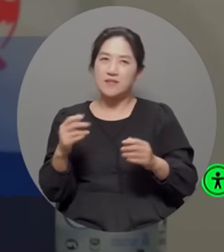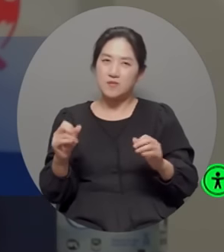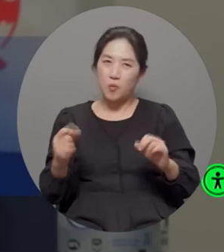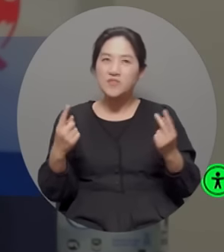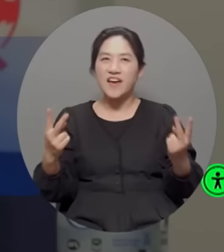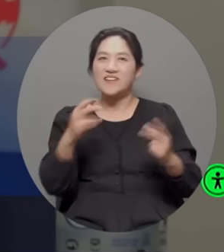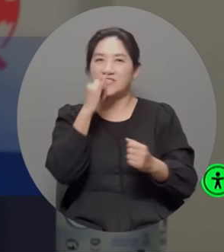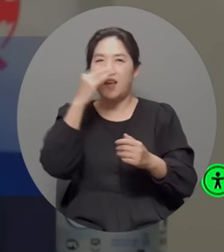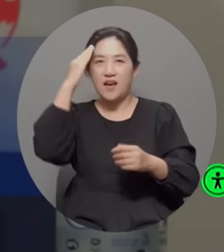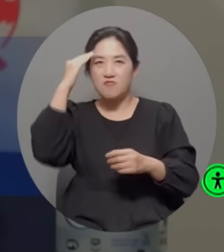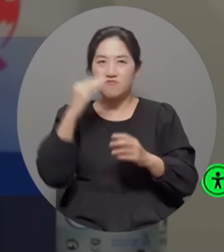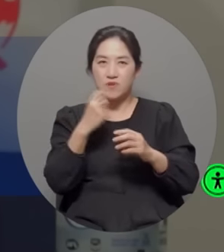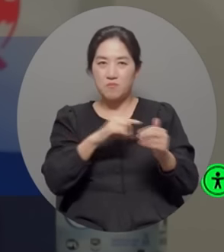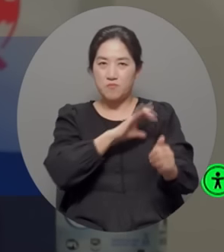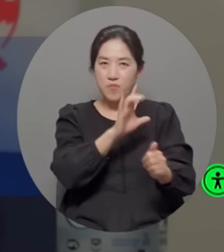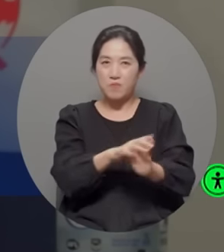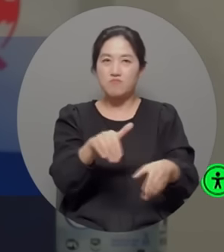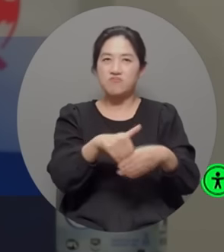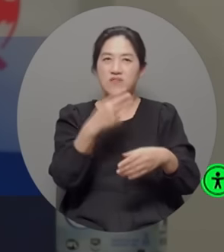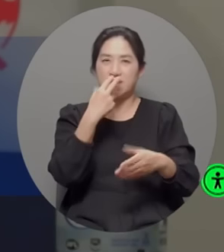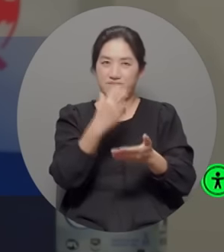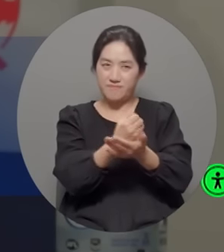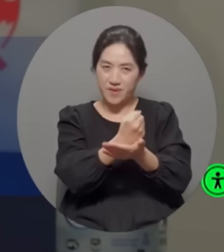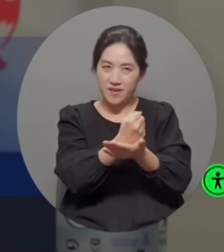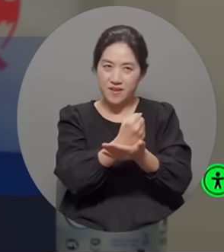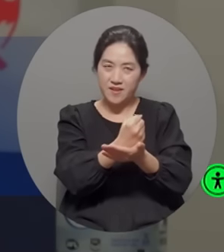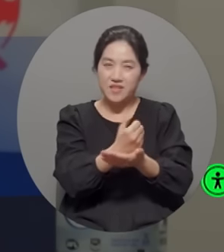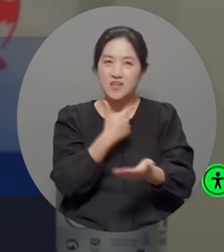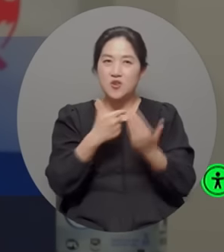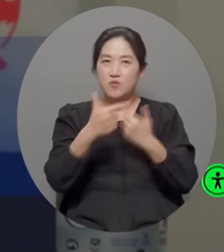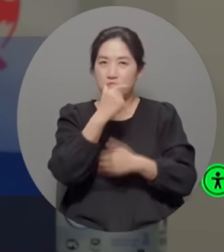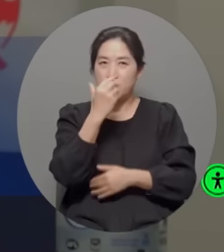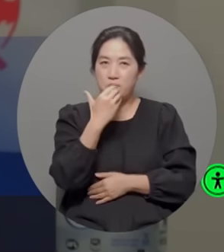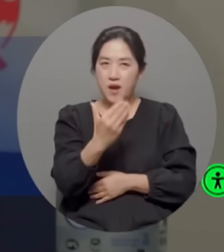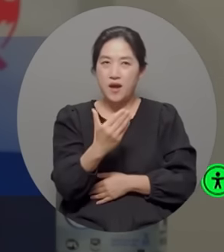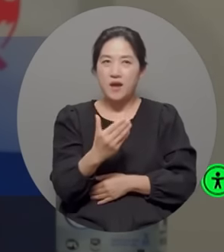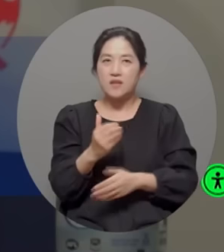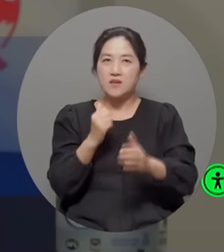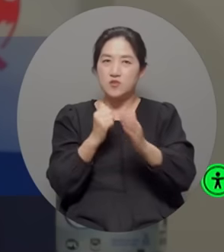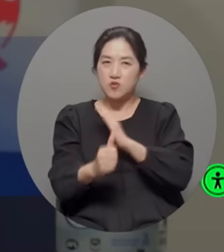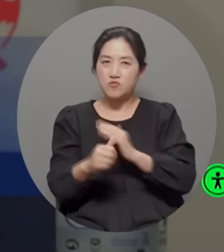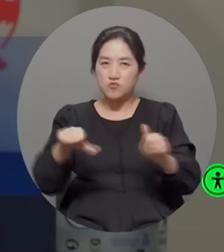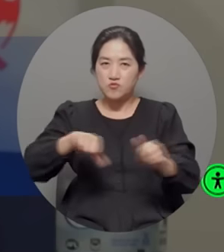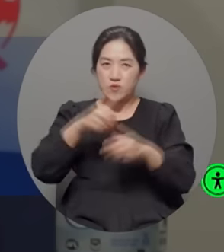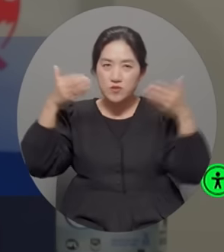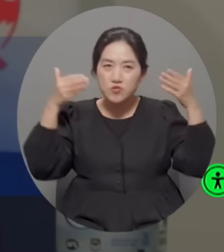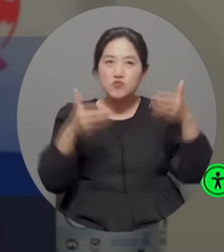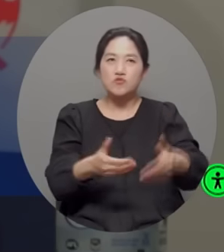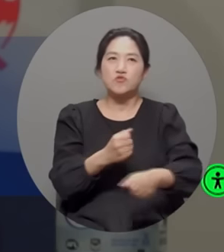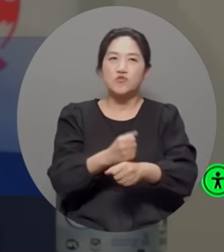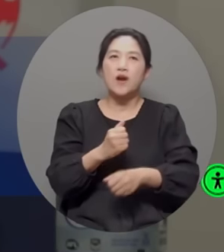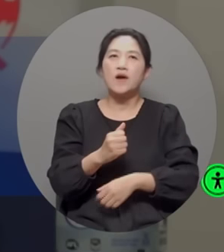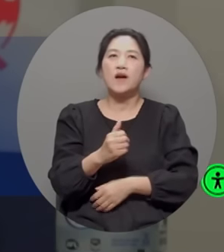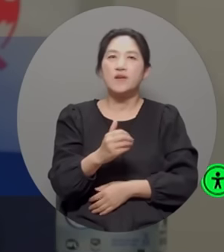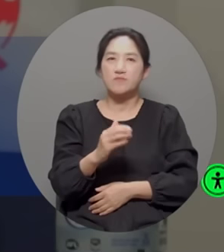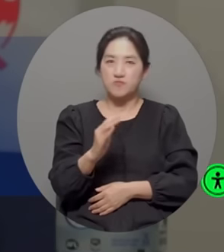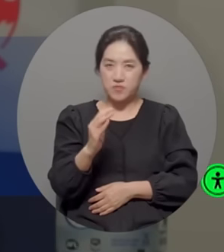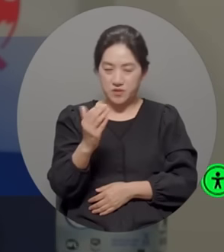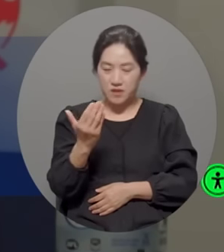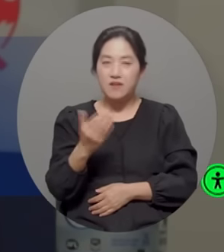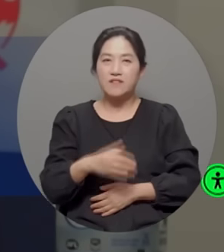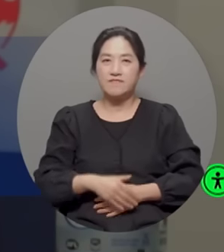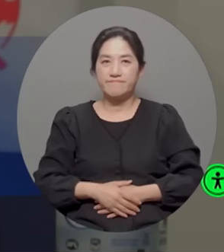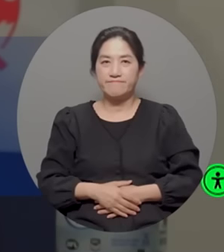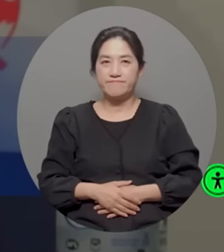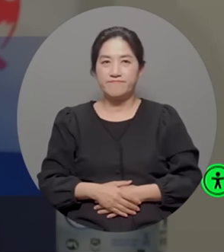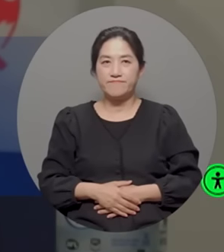a Korean manager. He knows the Korean culture, but also the missing a little bit of experience. But